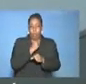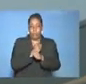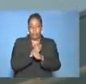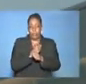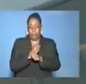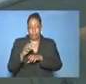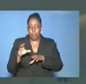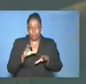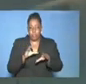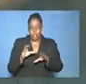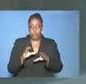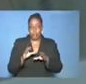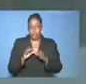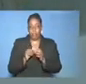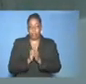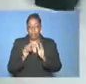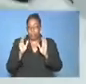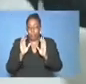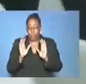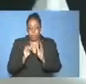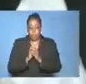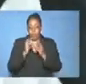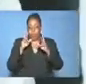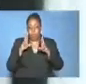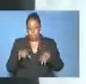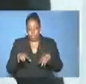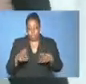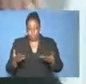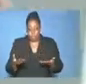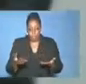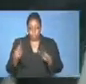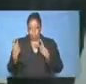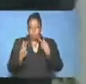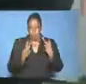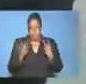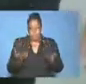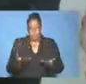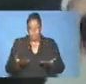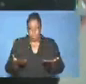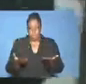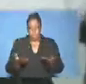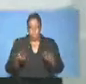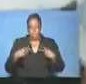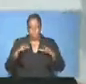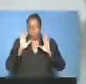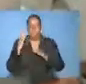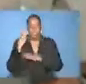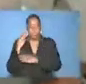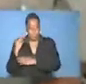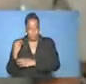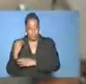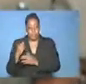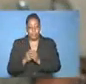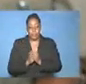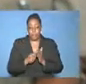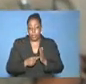impeccable, exquisite, and I'm sure that the residents here, visitors here, will have an exquisite experience. It